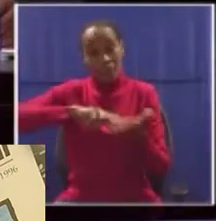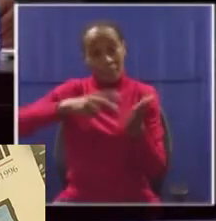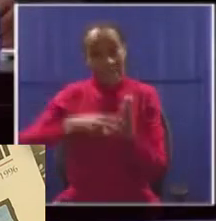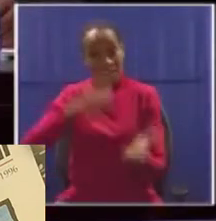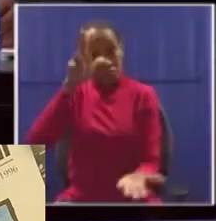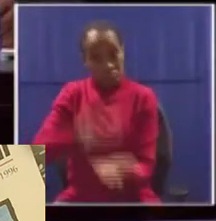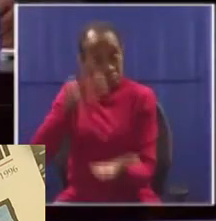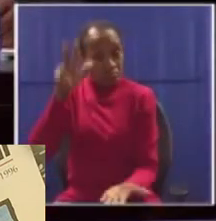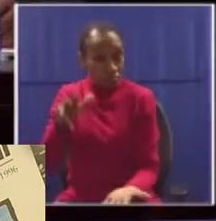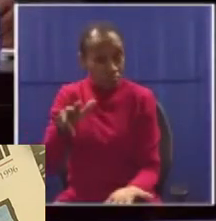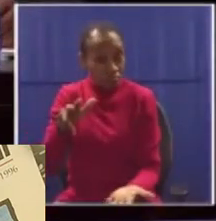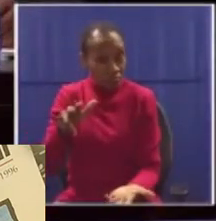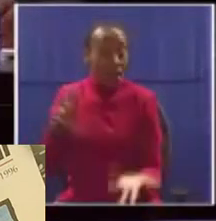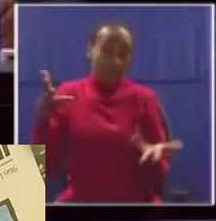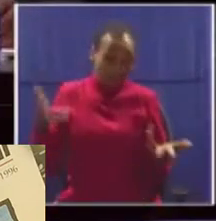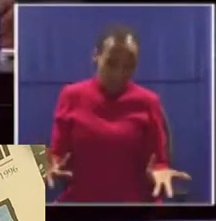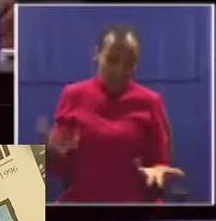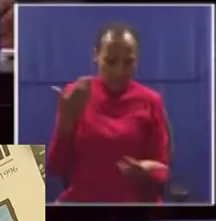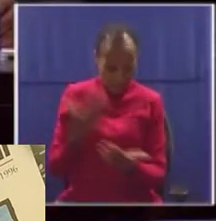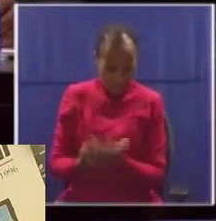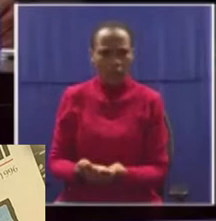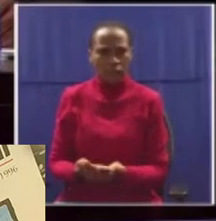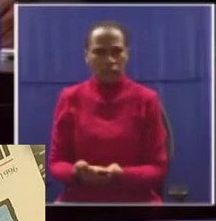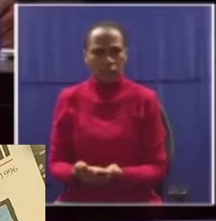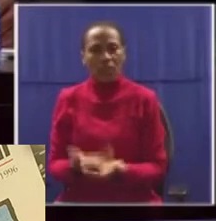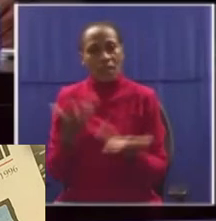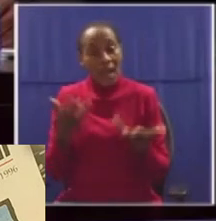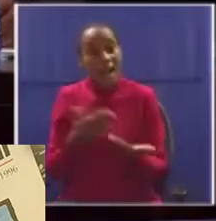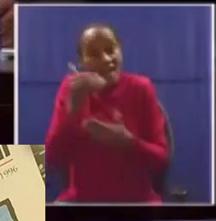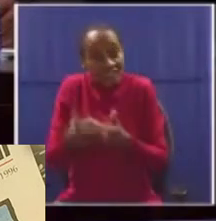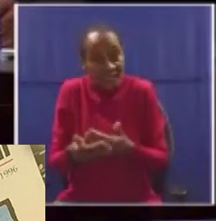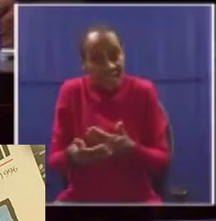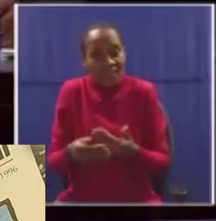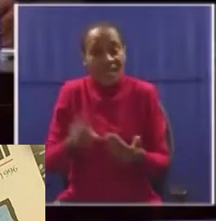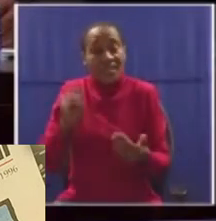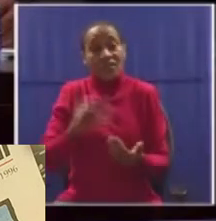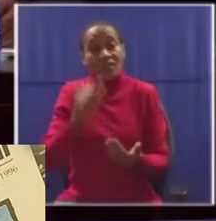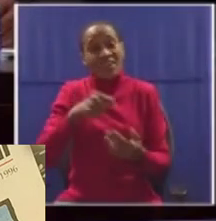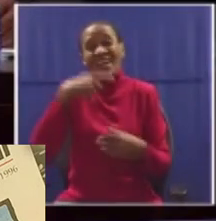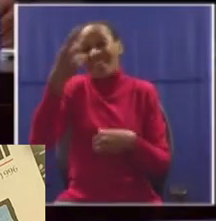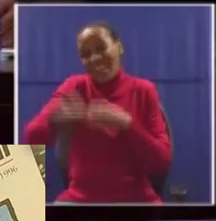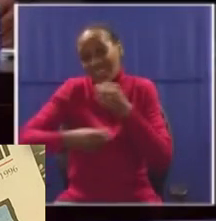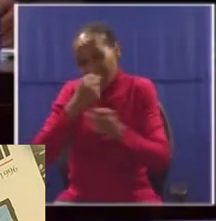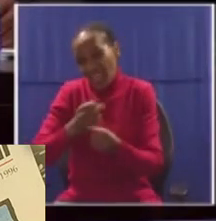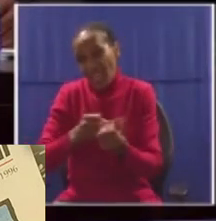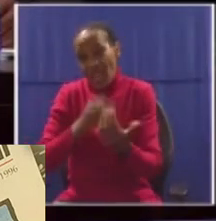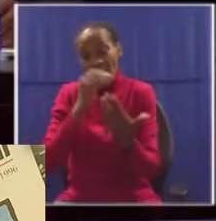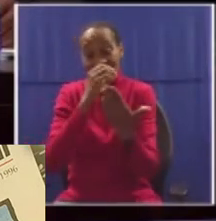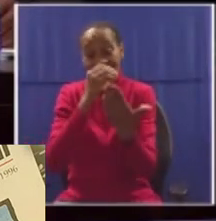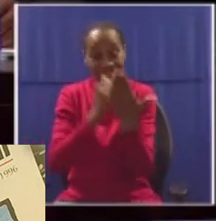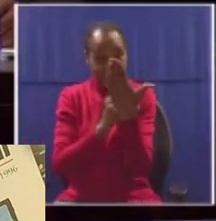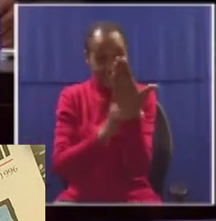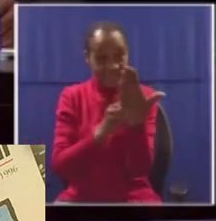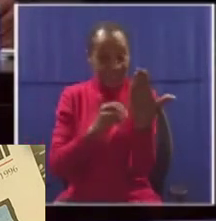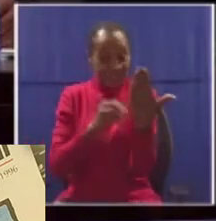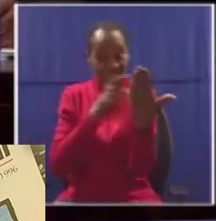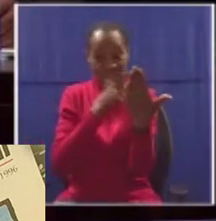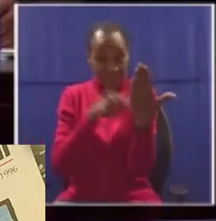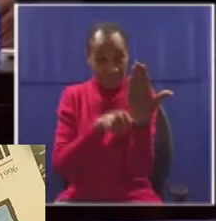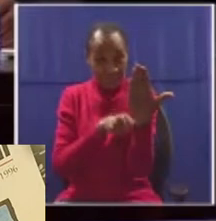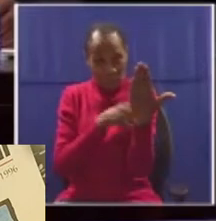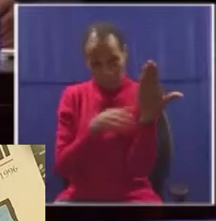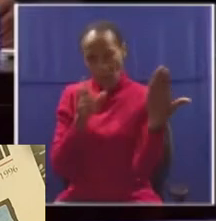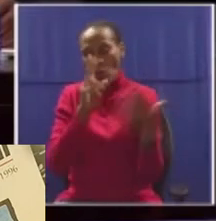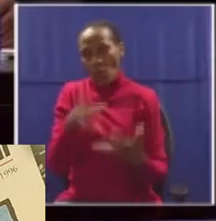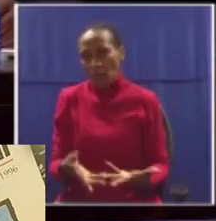to with fataf we can and will get off the graylist sometime next year if we do not then we'll